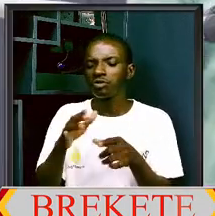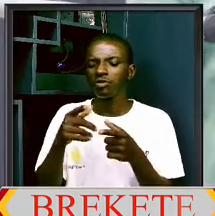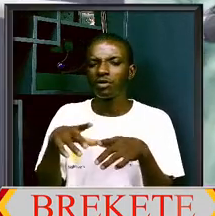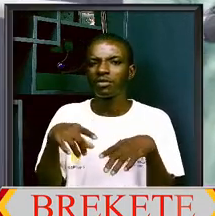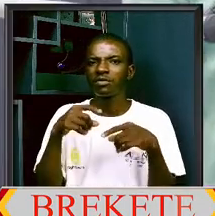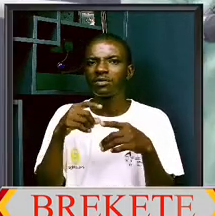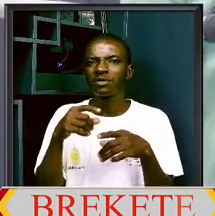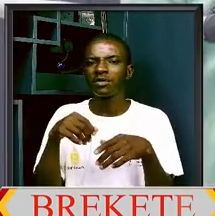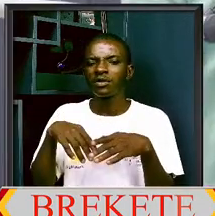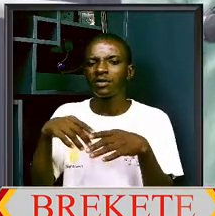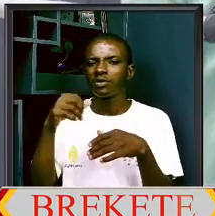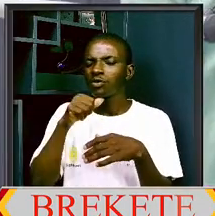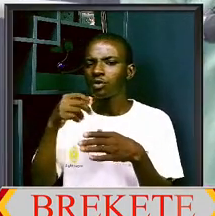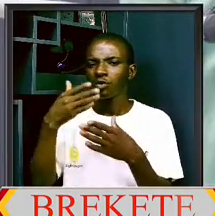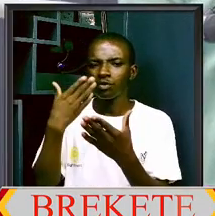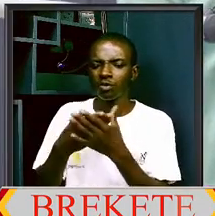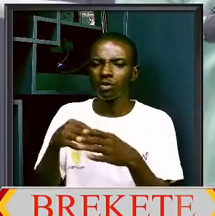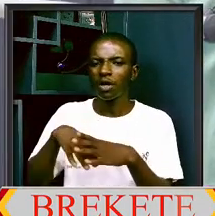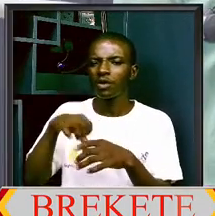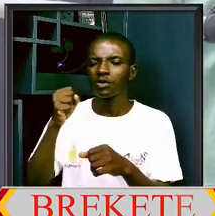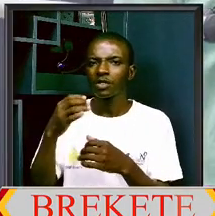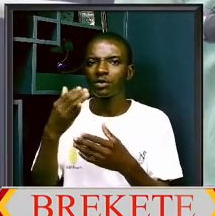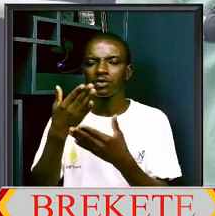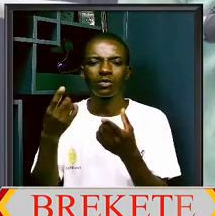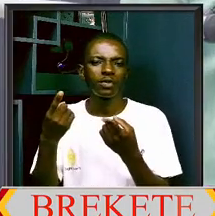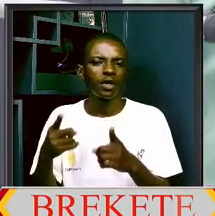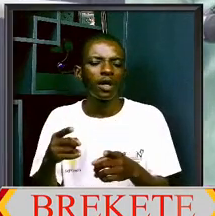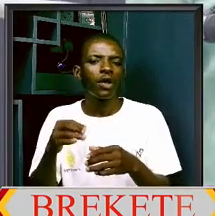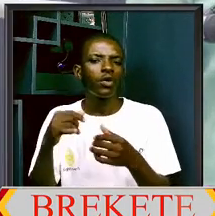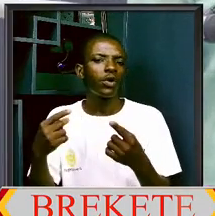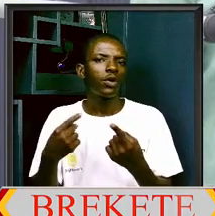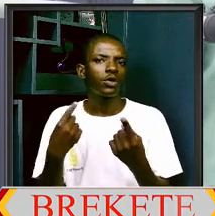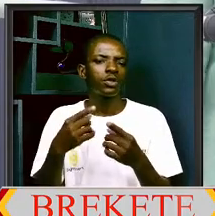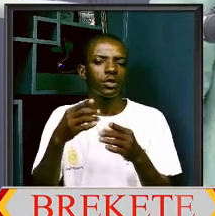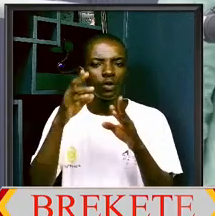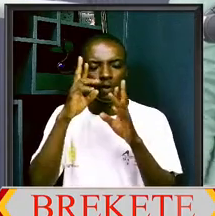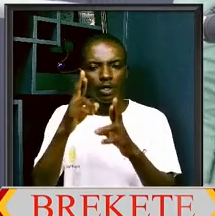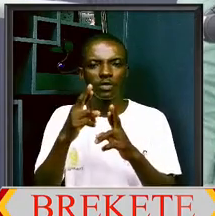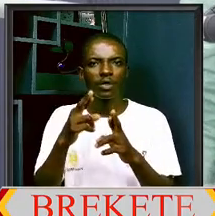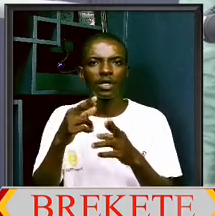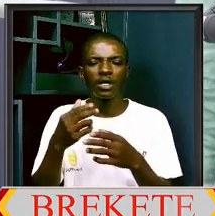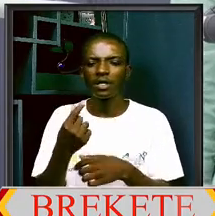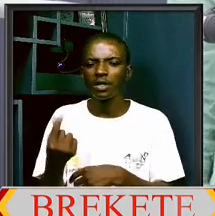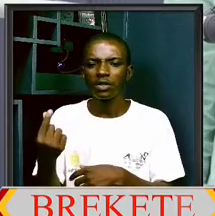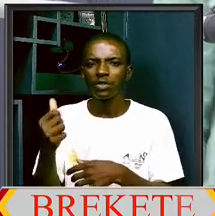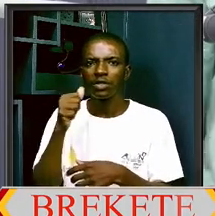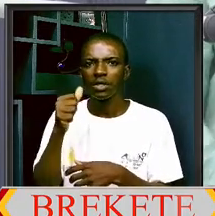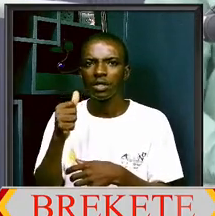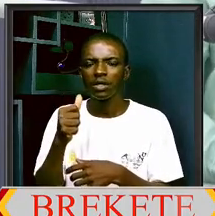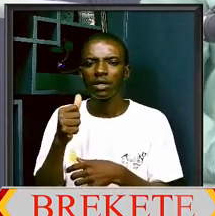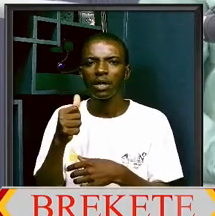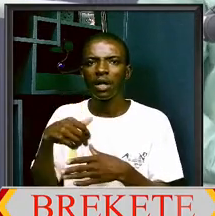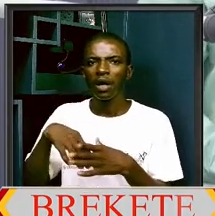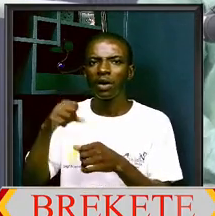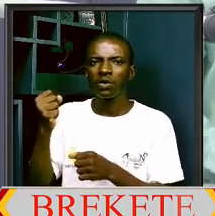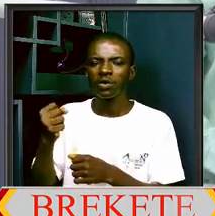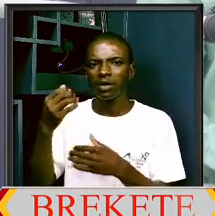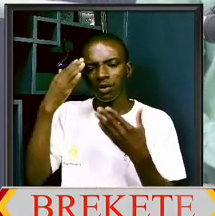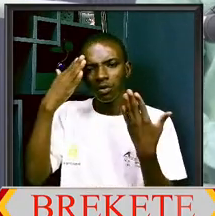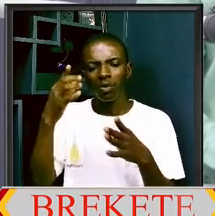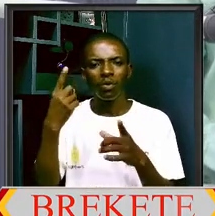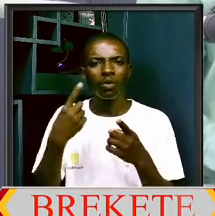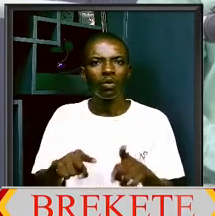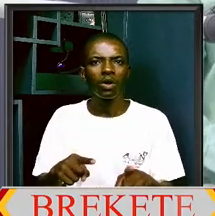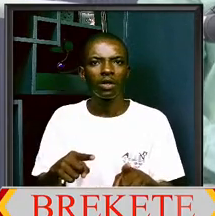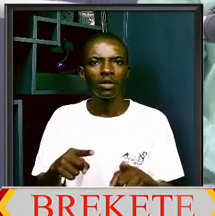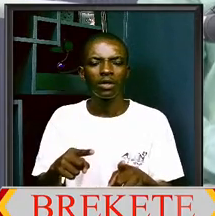but say not go good today outside when it happen here and also due respect there's a little girl out there I don't know